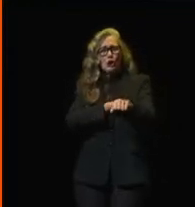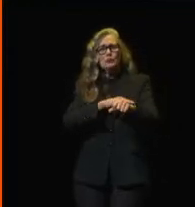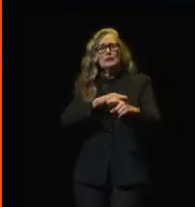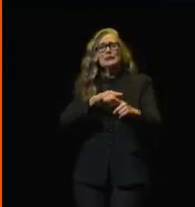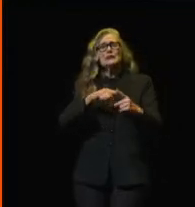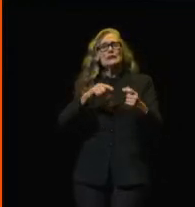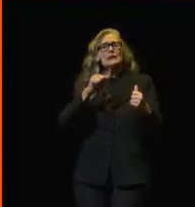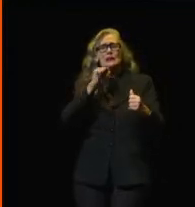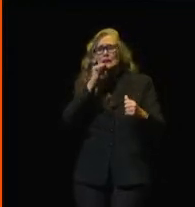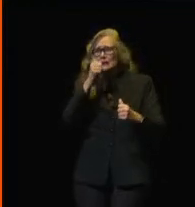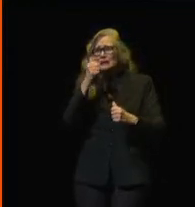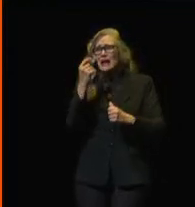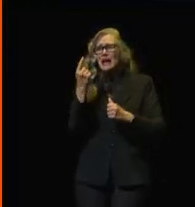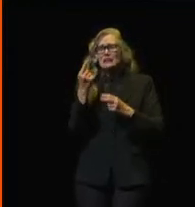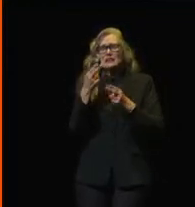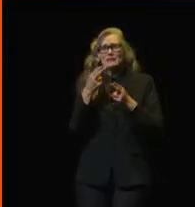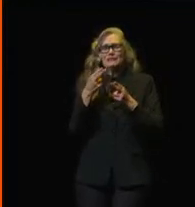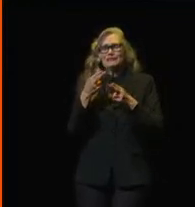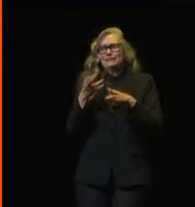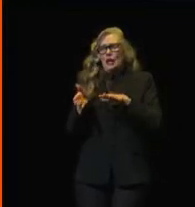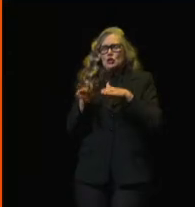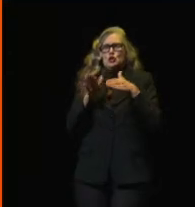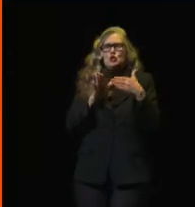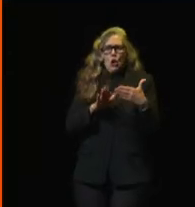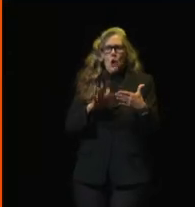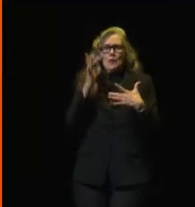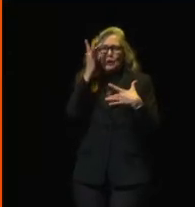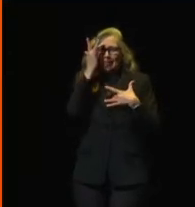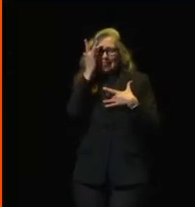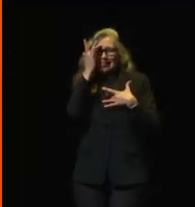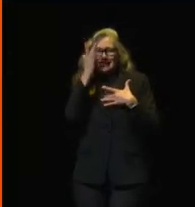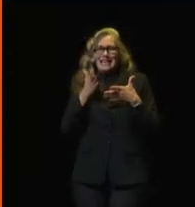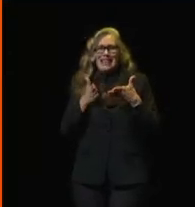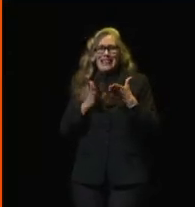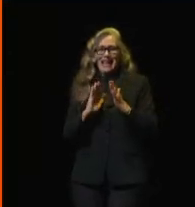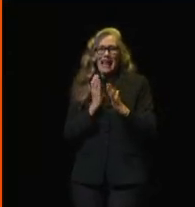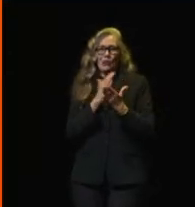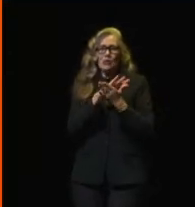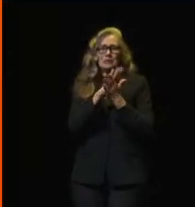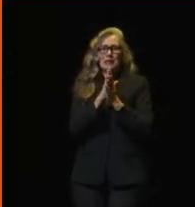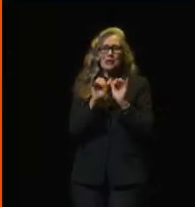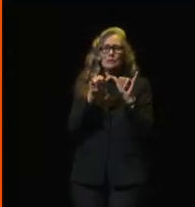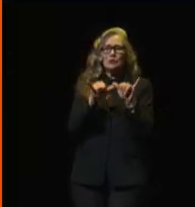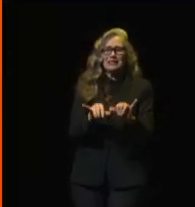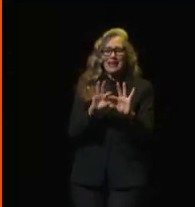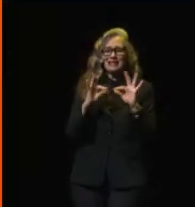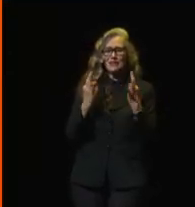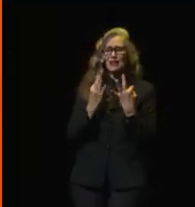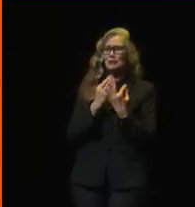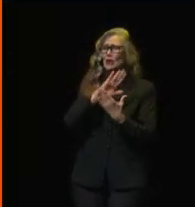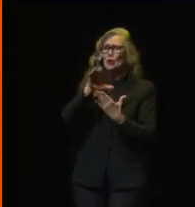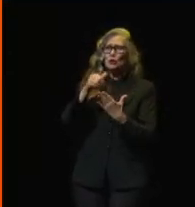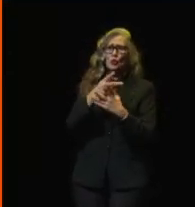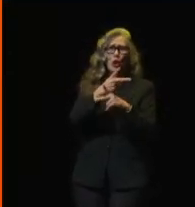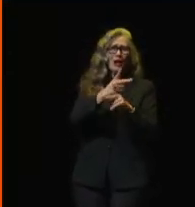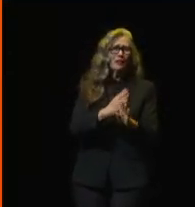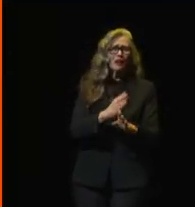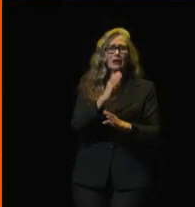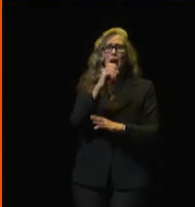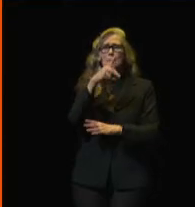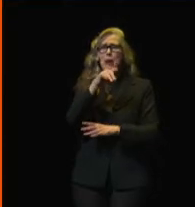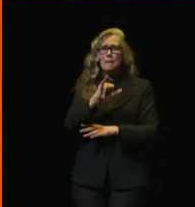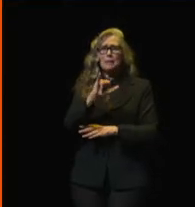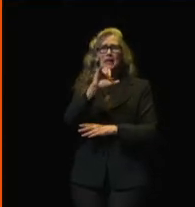process, they let us stay a family. To all of Ady's caregivers, past and present, Poppy, Lara, Ayana,